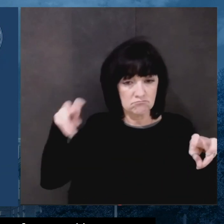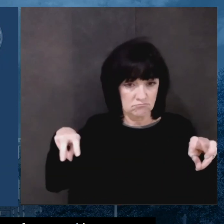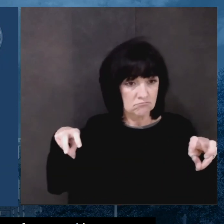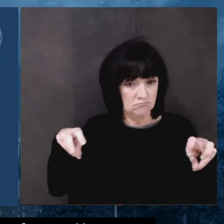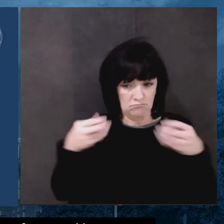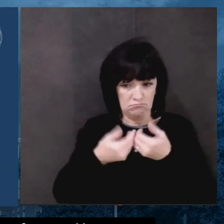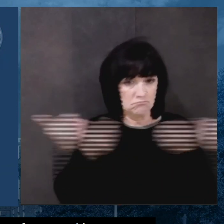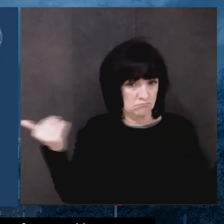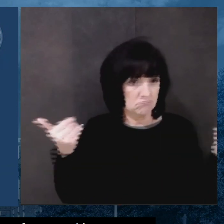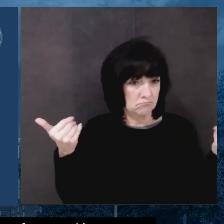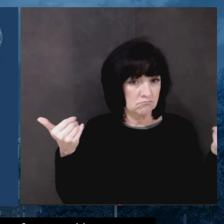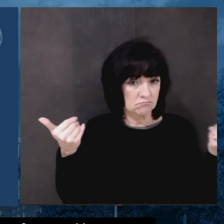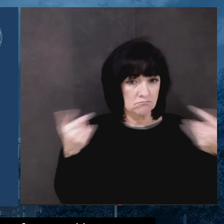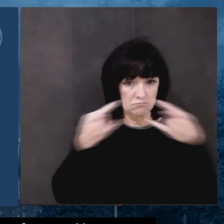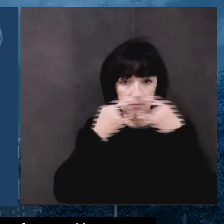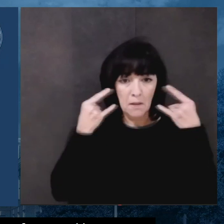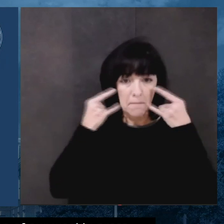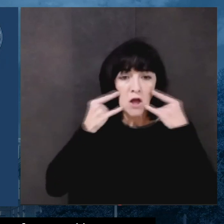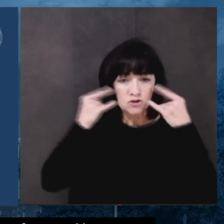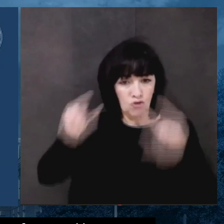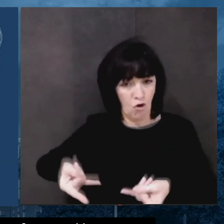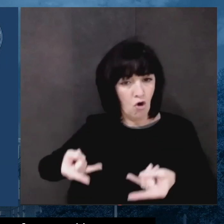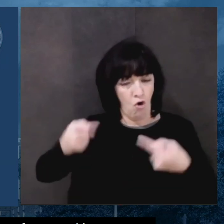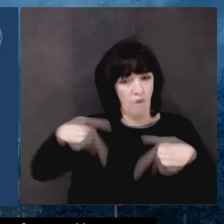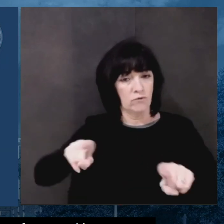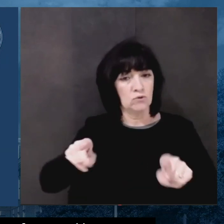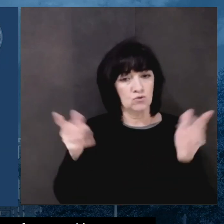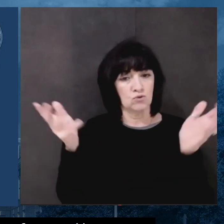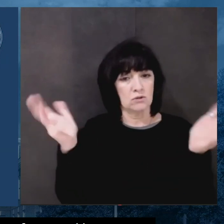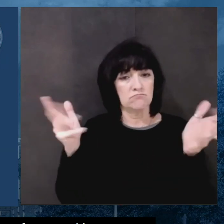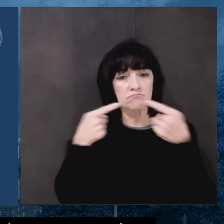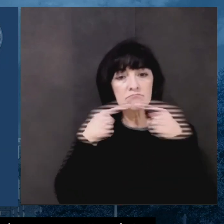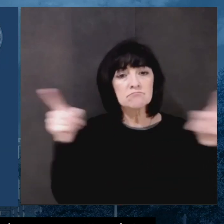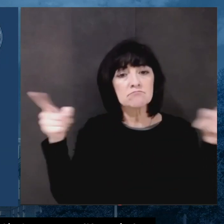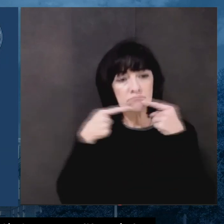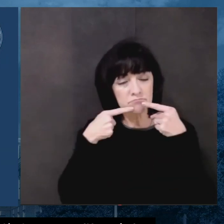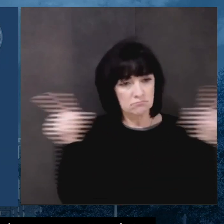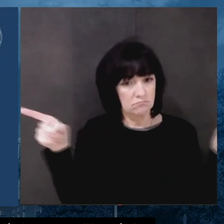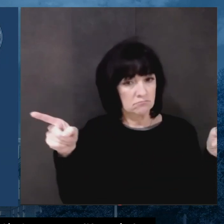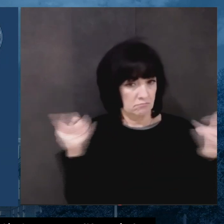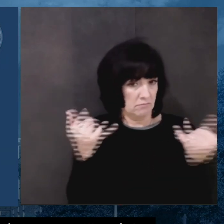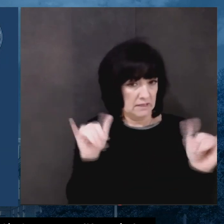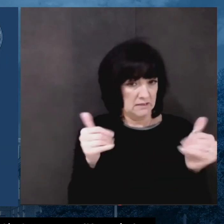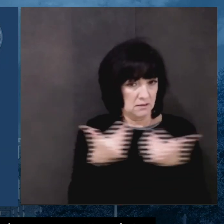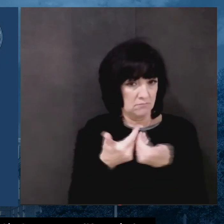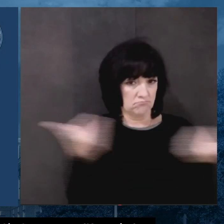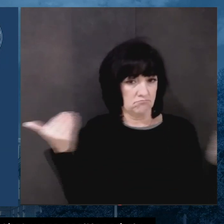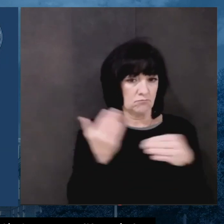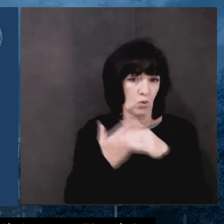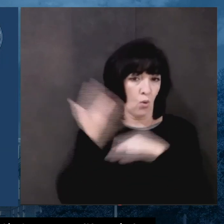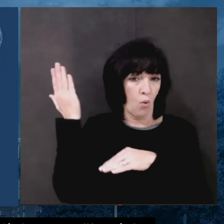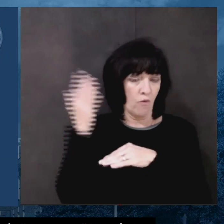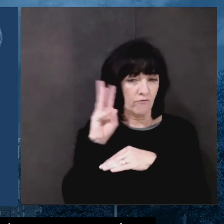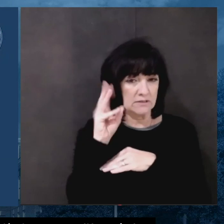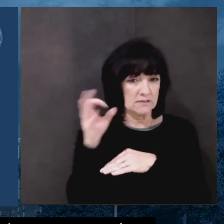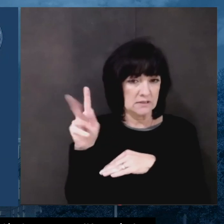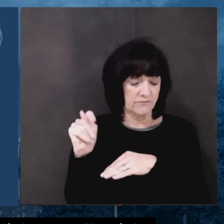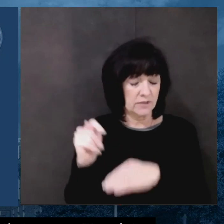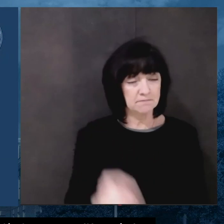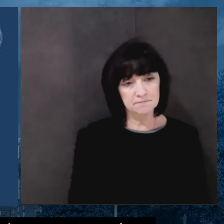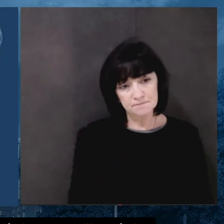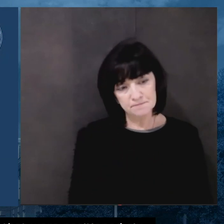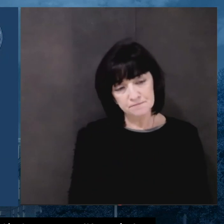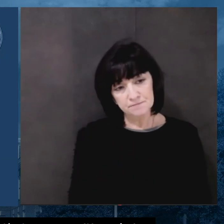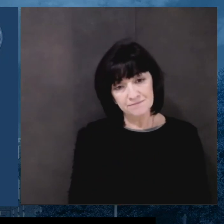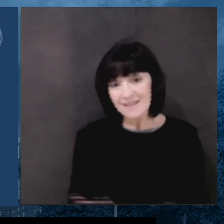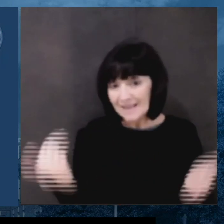we were positioned 6 feet apart as we were on that stage. So that's the reason. And